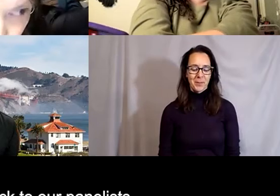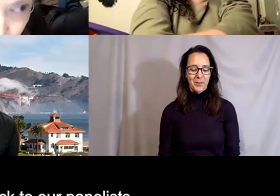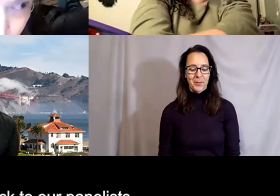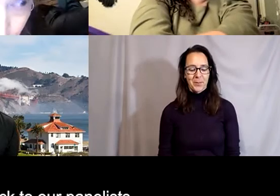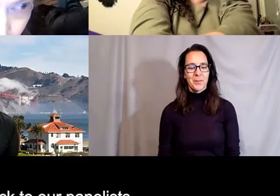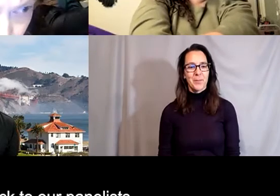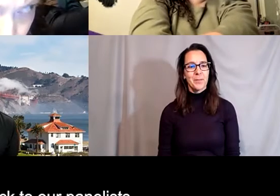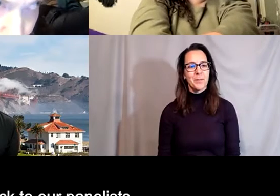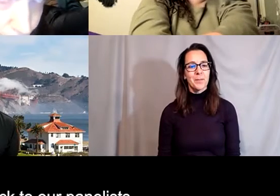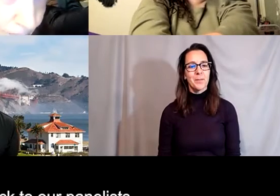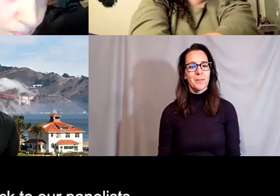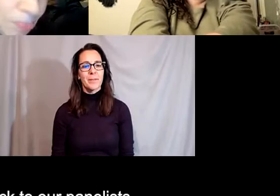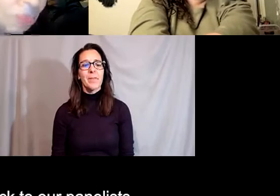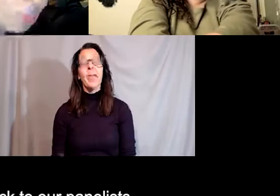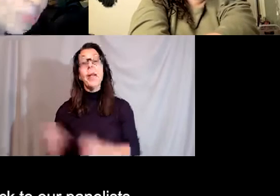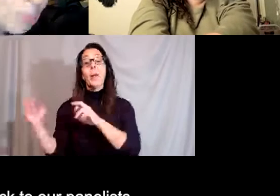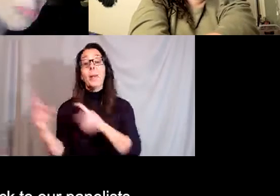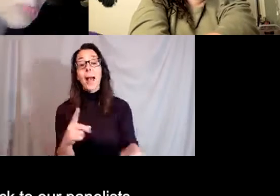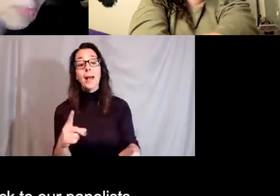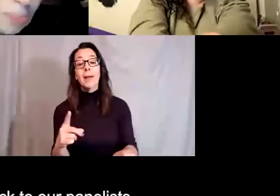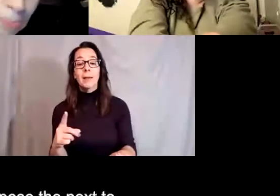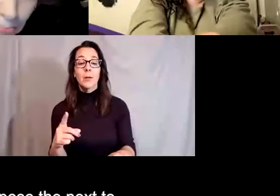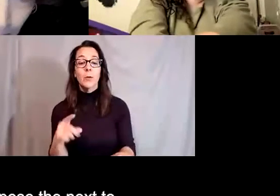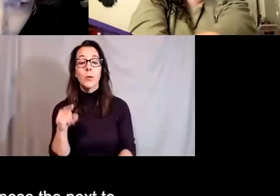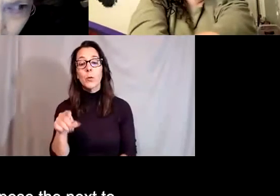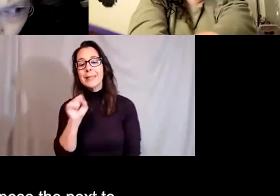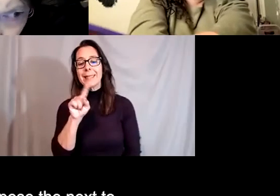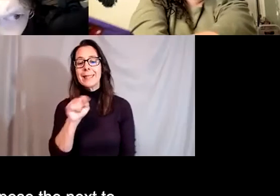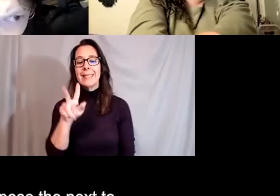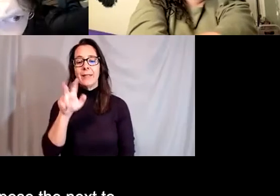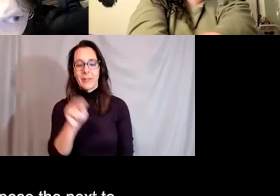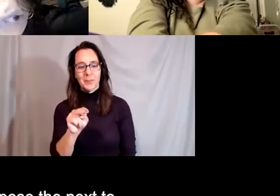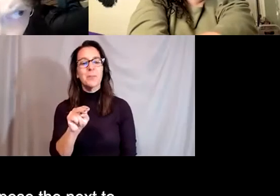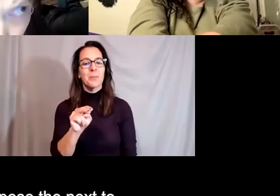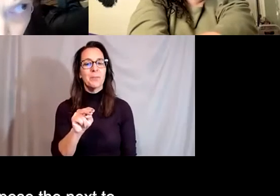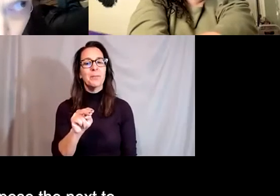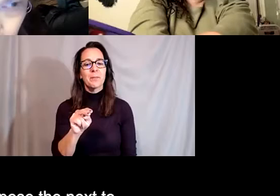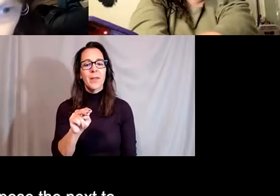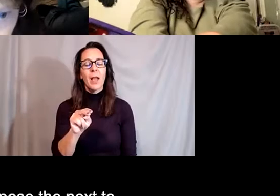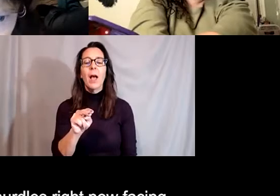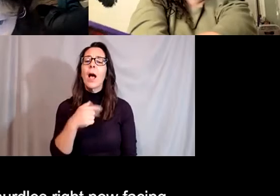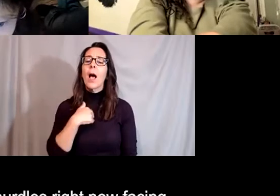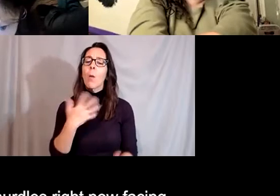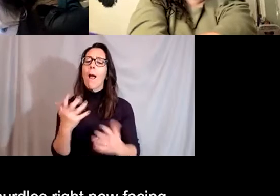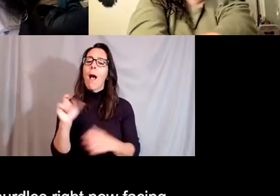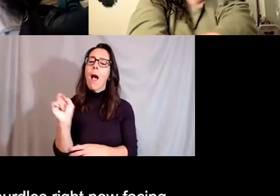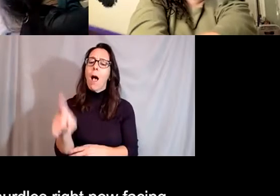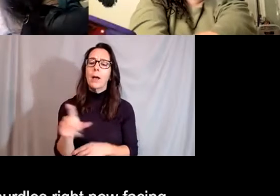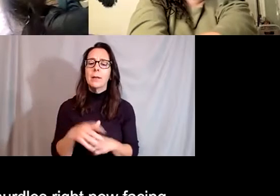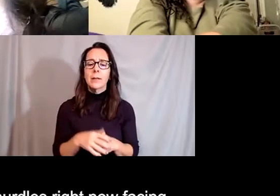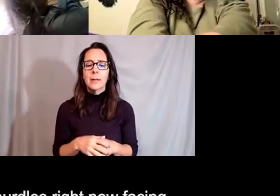I wanted to move back to our panelists. Stephen, I wanted to pose the next question to you. What are the